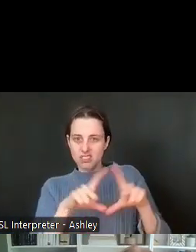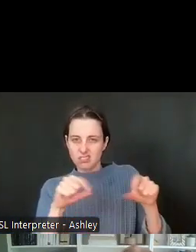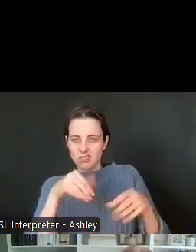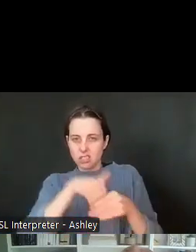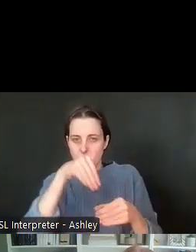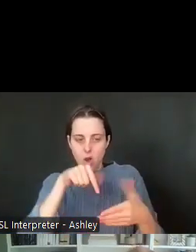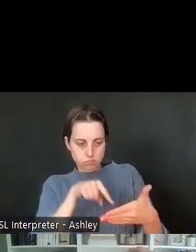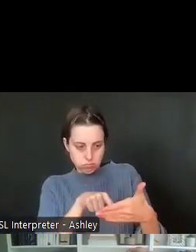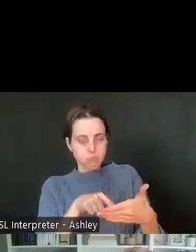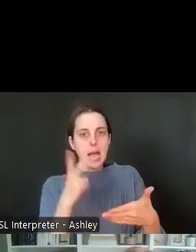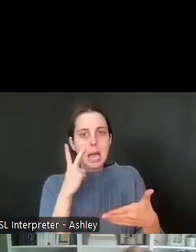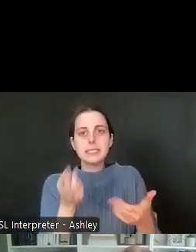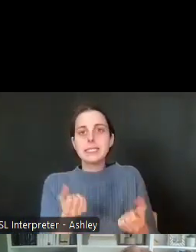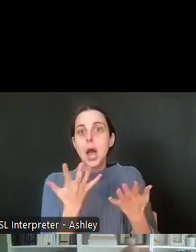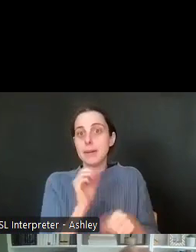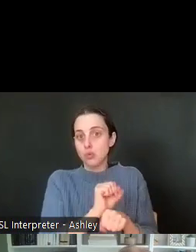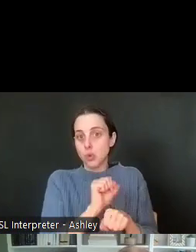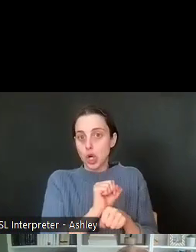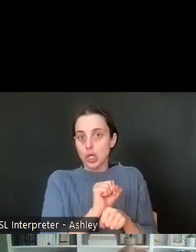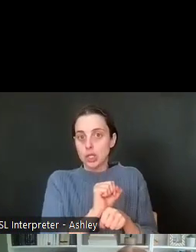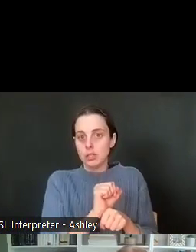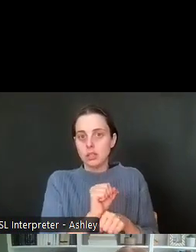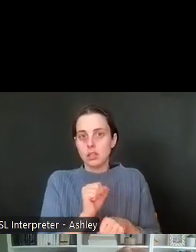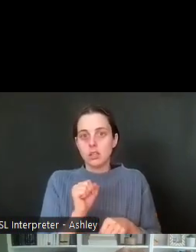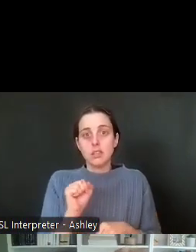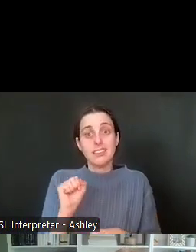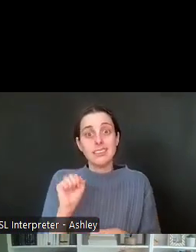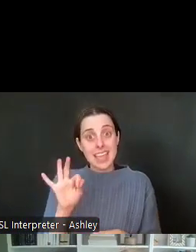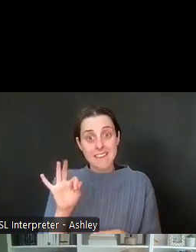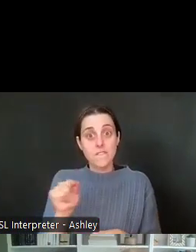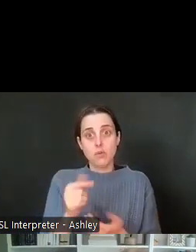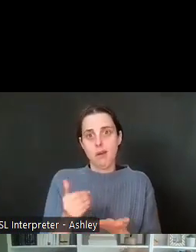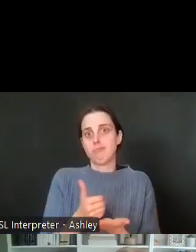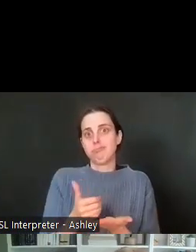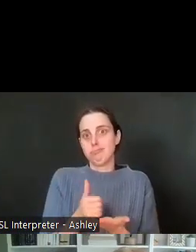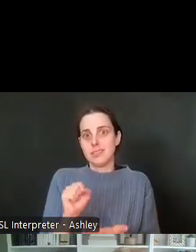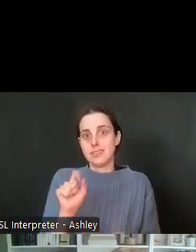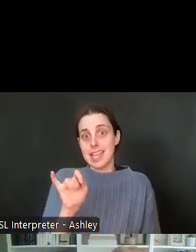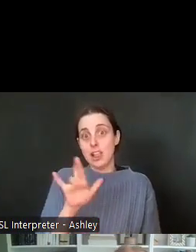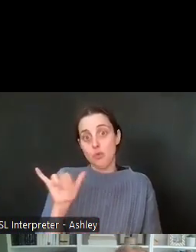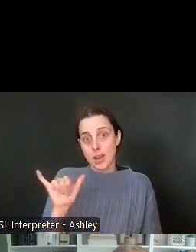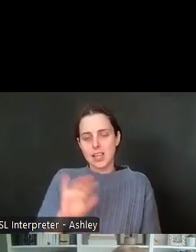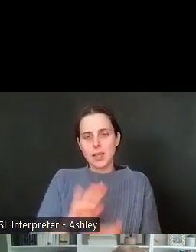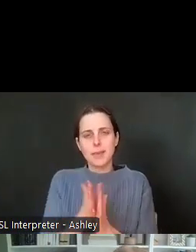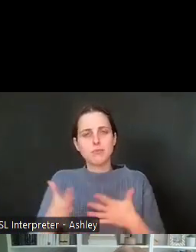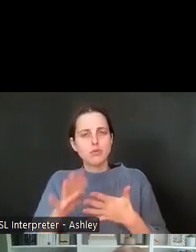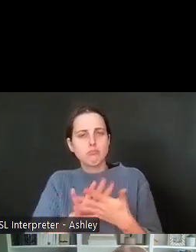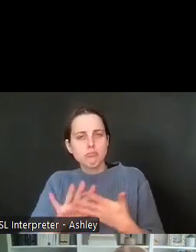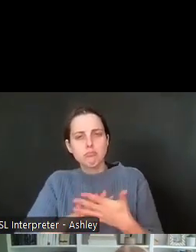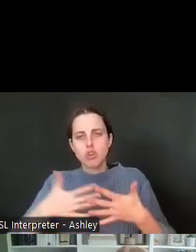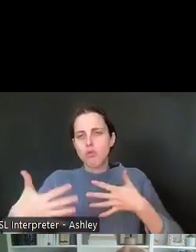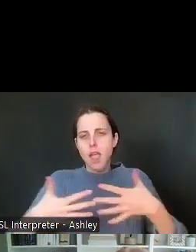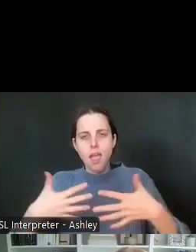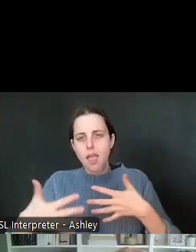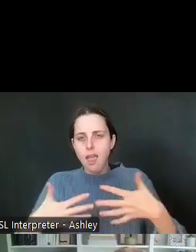worked. Really different once you're a salaried employee. It can start to get a little more gray. It can start to be a little more